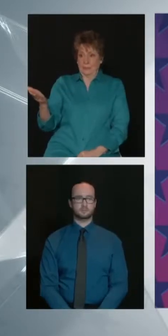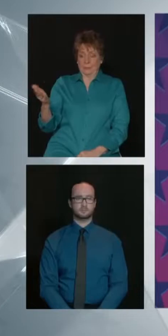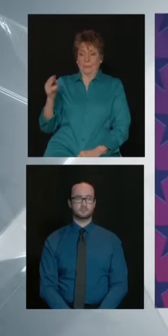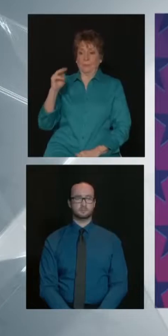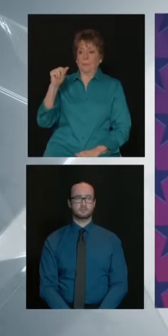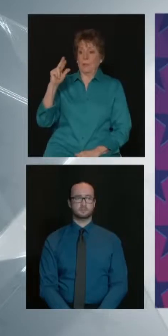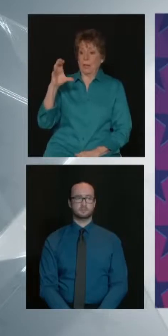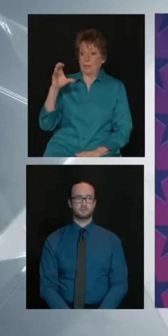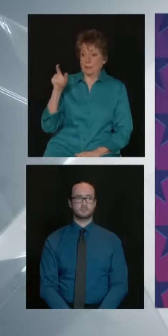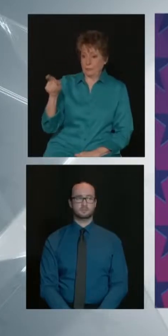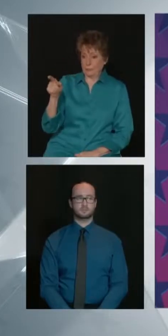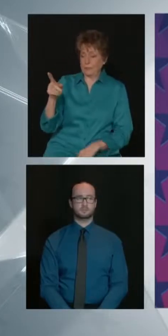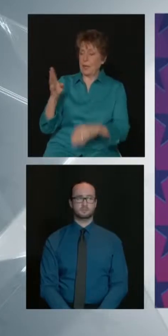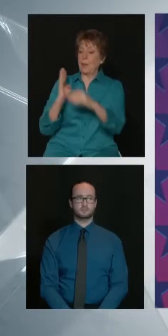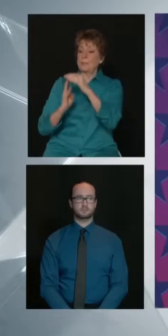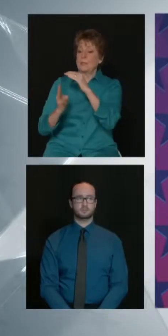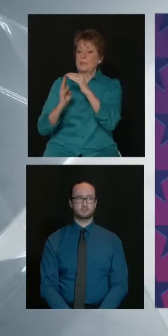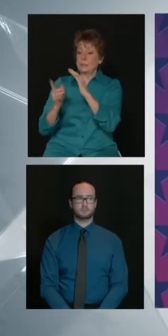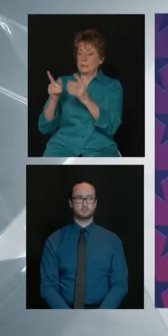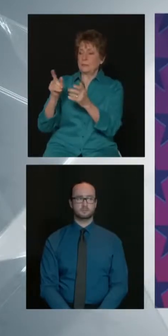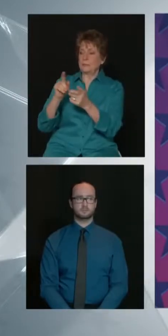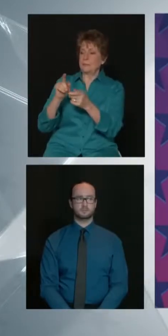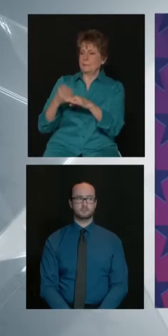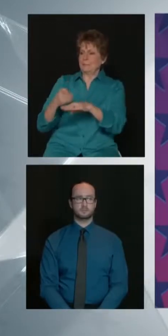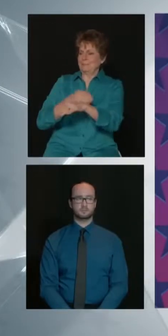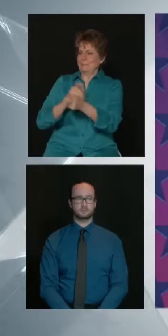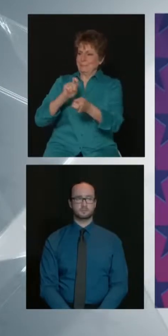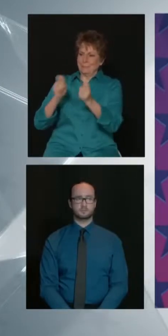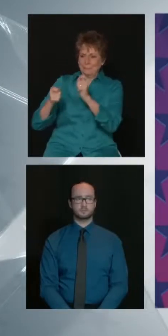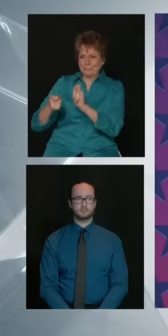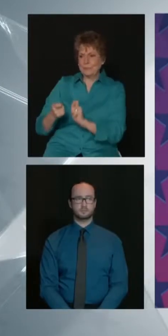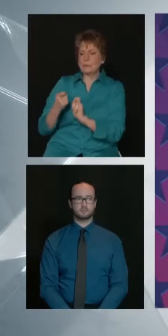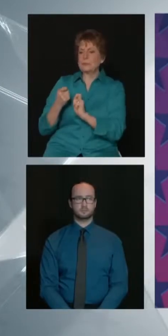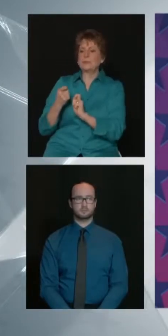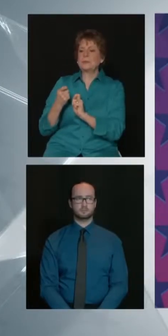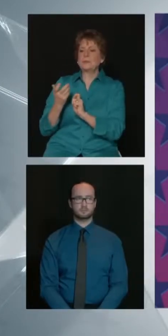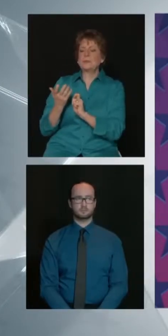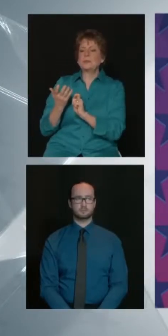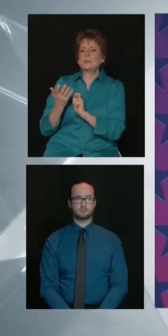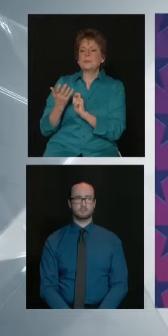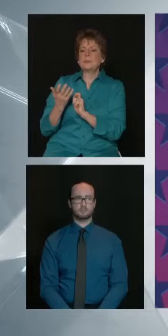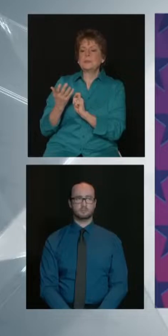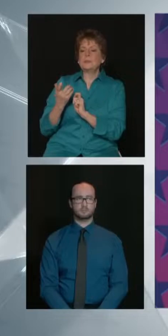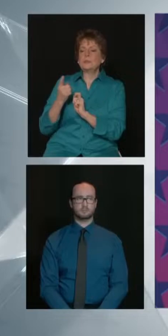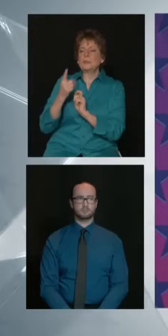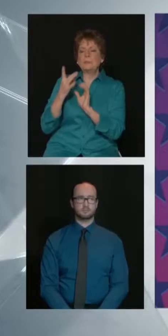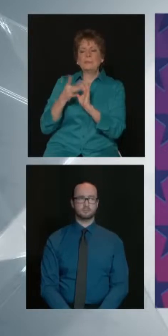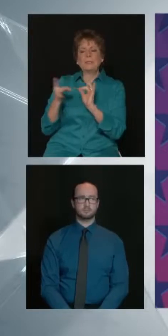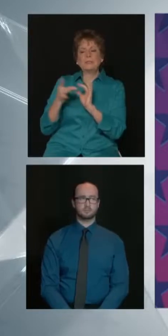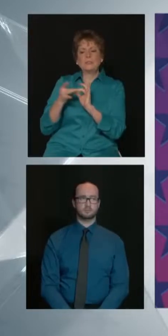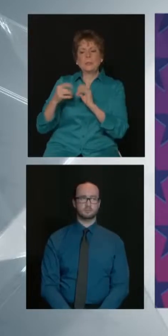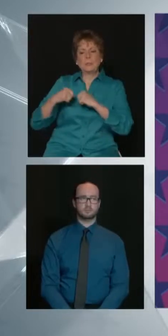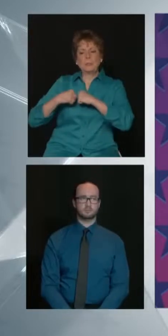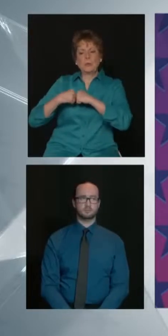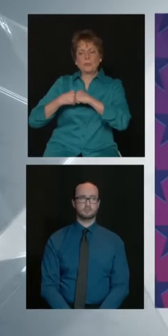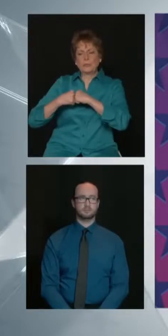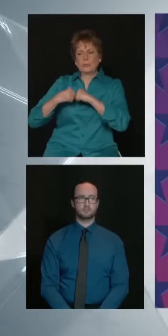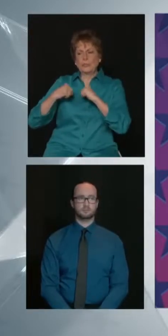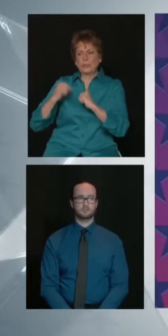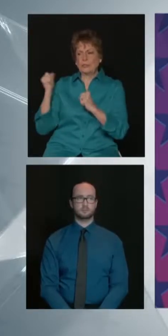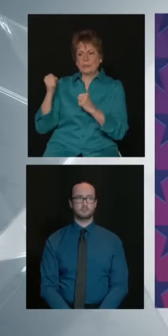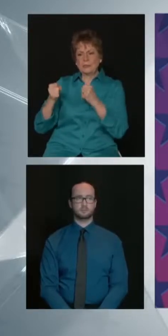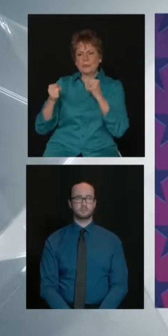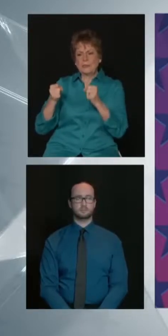Immigration reform. I hear border security mentioned a lot. You have mentioned border security. You want to secure the border. How would you